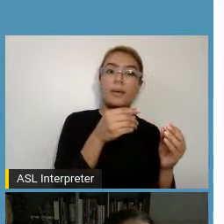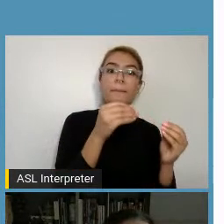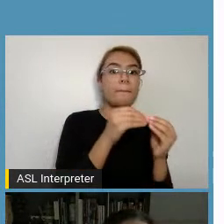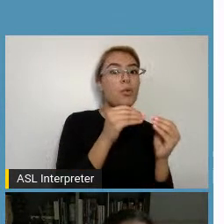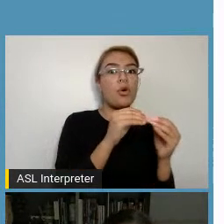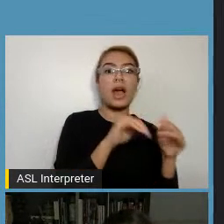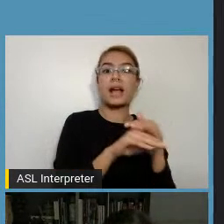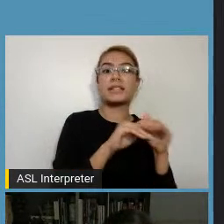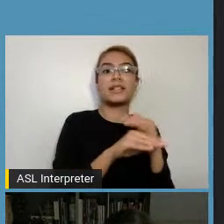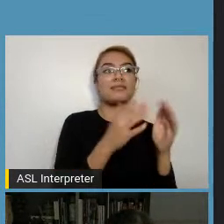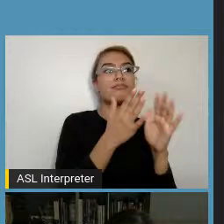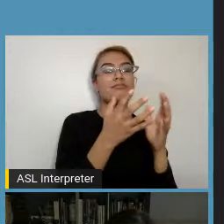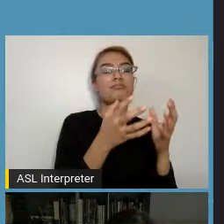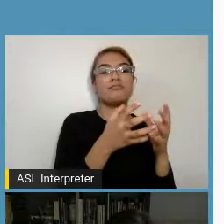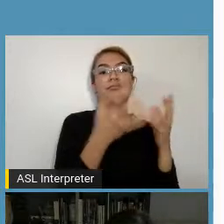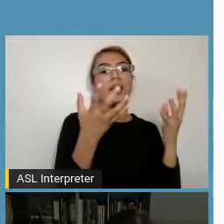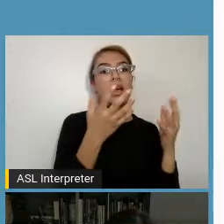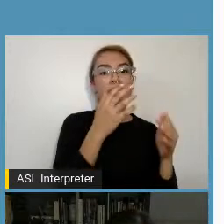well.